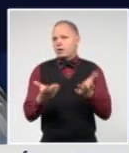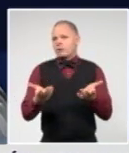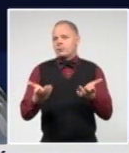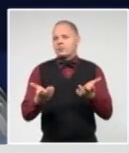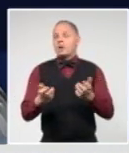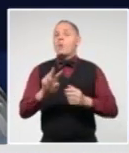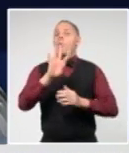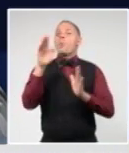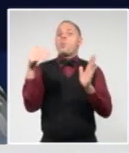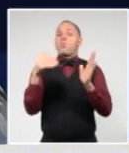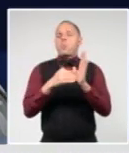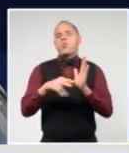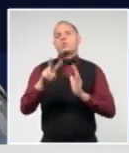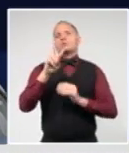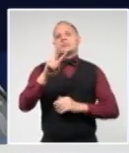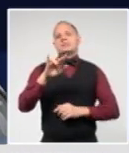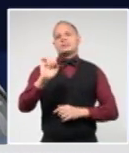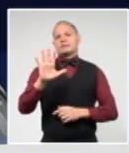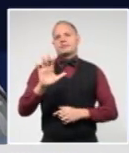were tested.